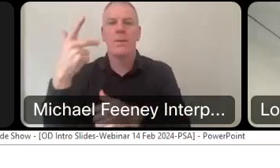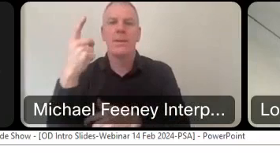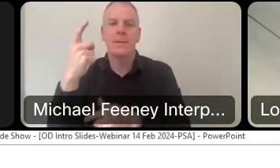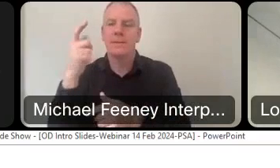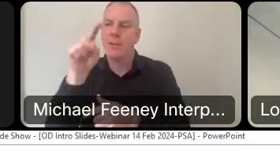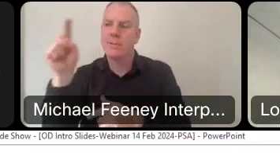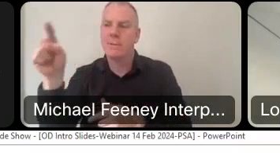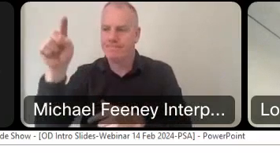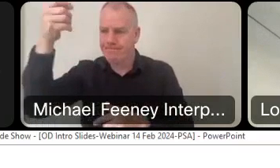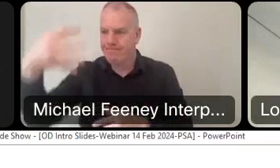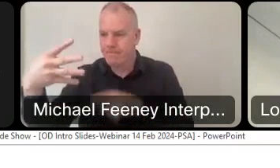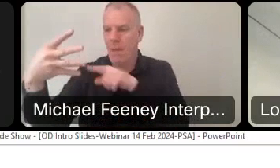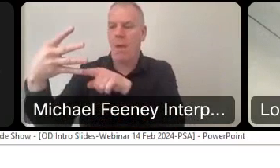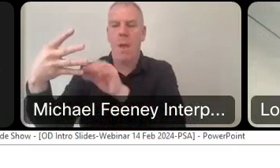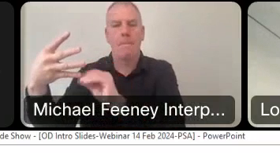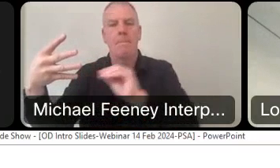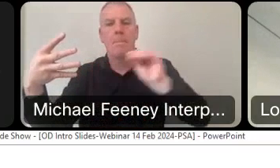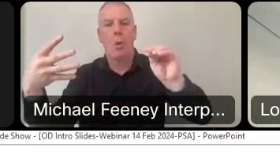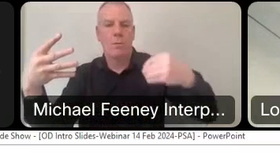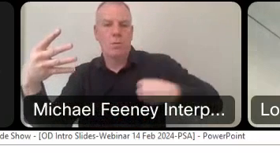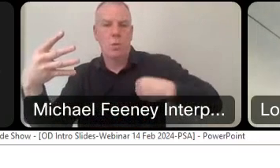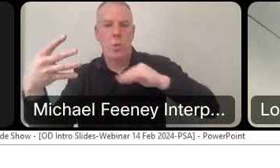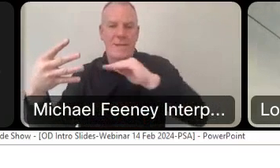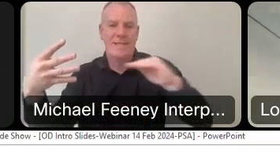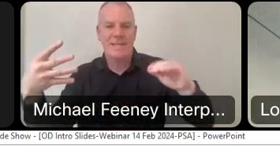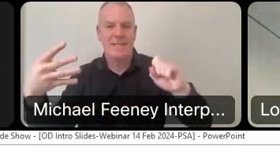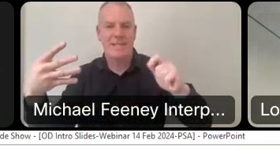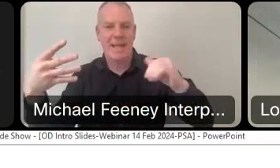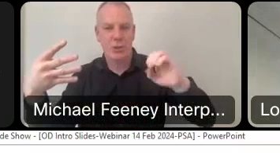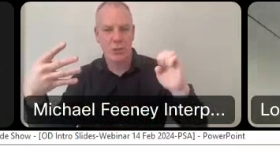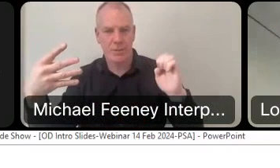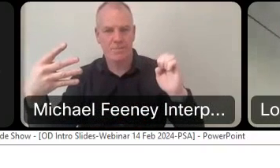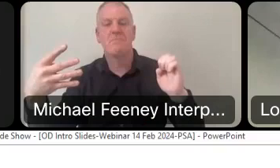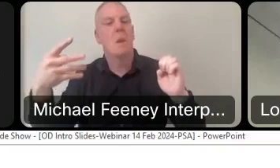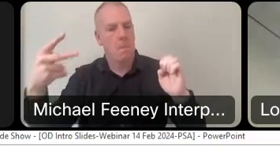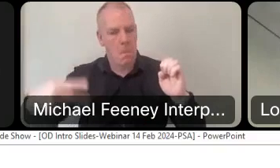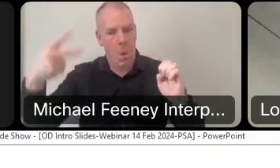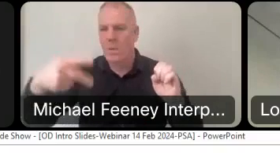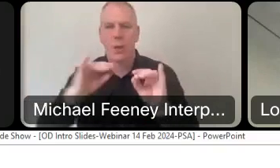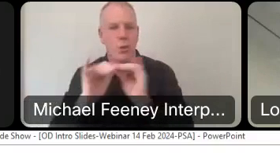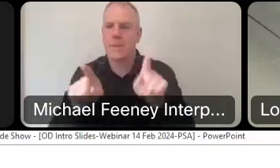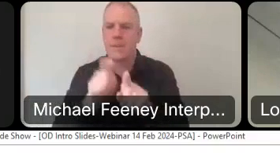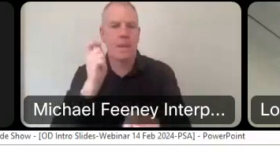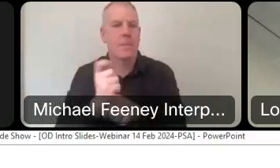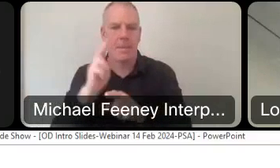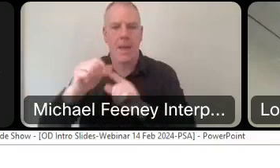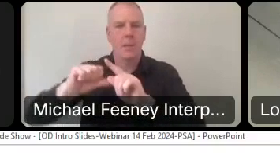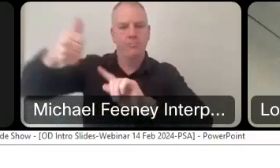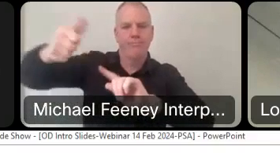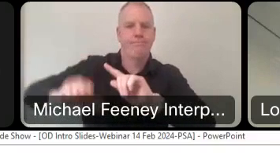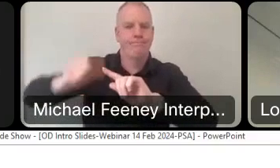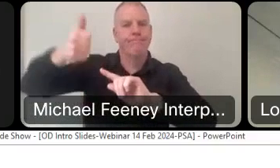the interpreter's video and click on Move to Stage, and then you'll be able to see. And you can do that for both of the interpreters because they will be taking